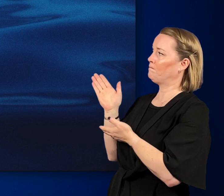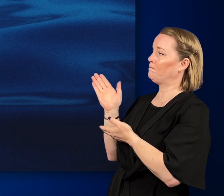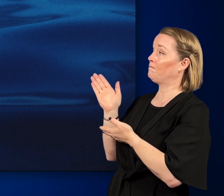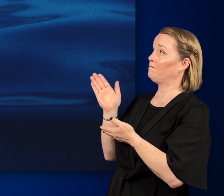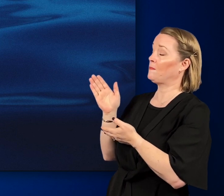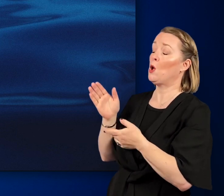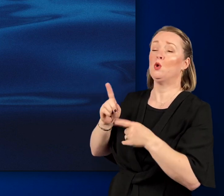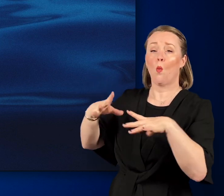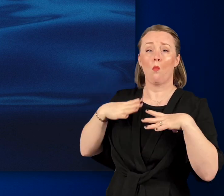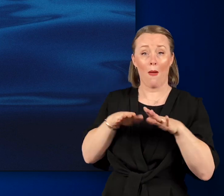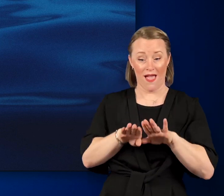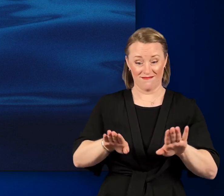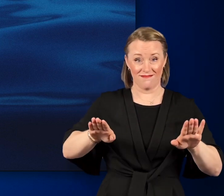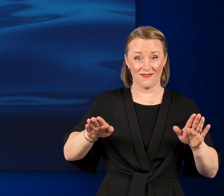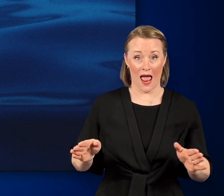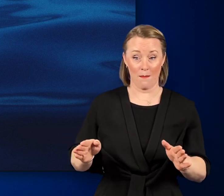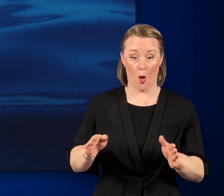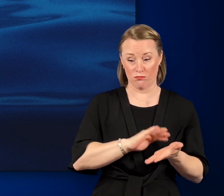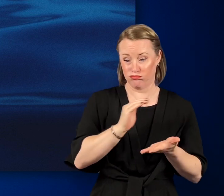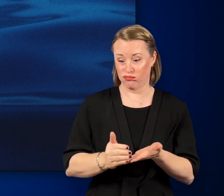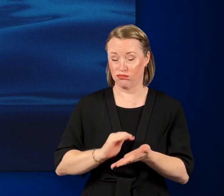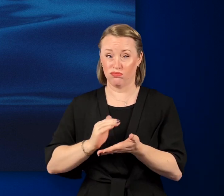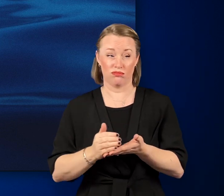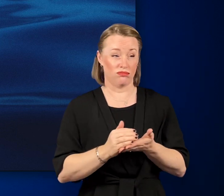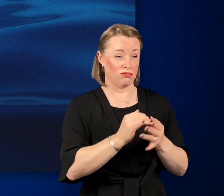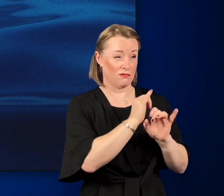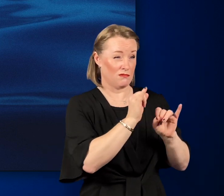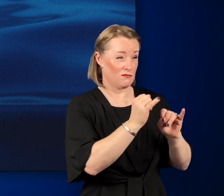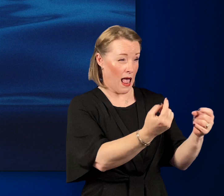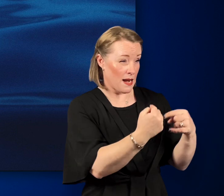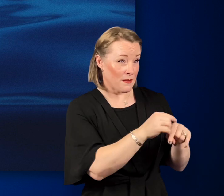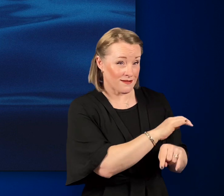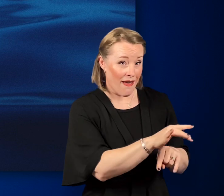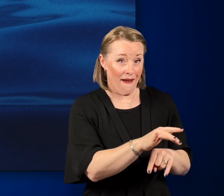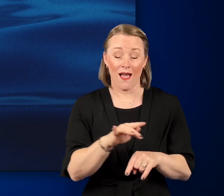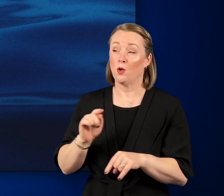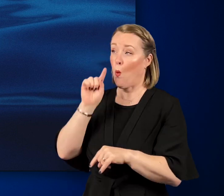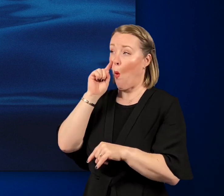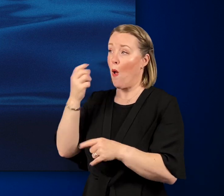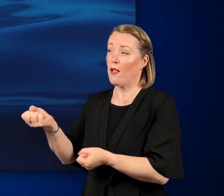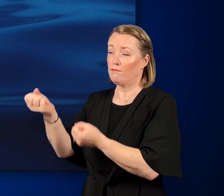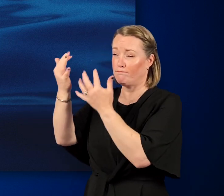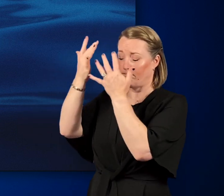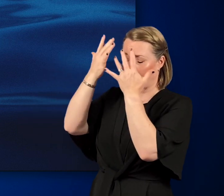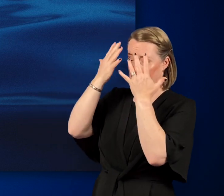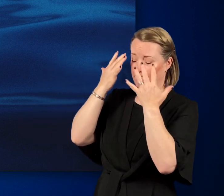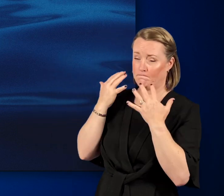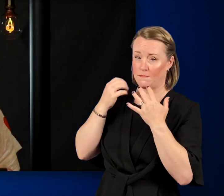presence of my enemies. You anoint my head with oil, my cup overflows.